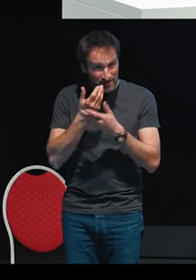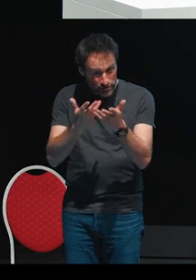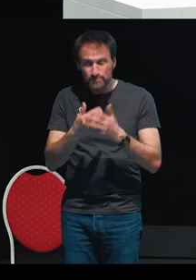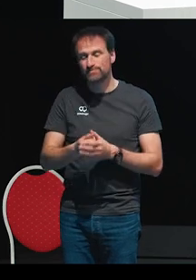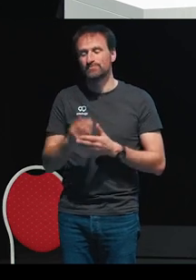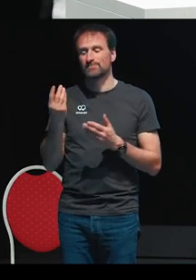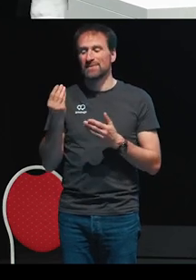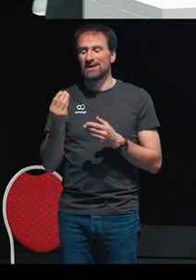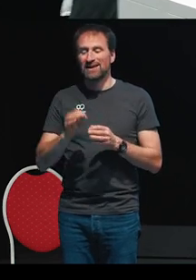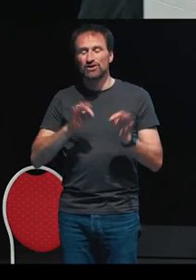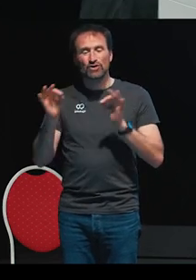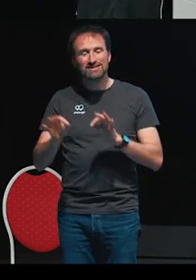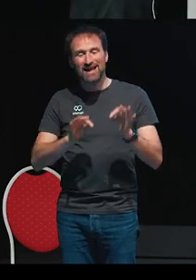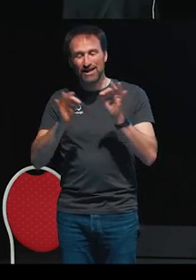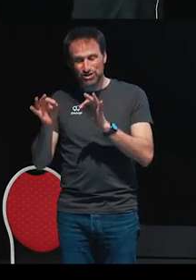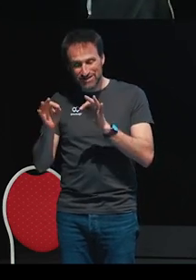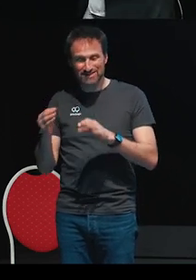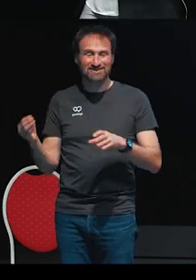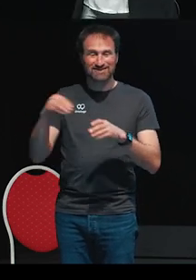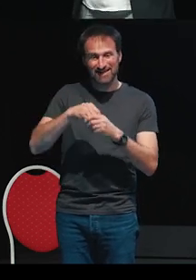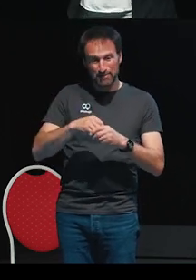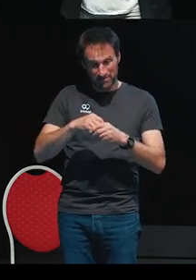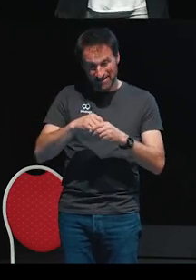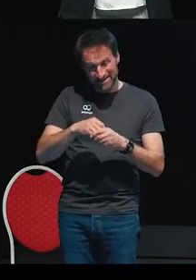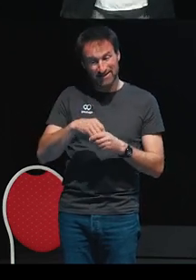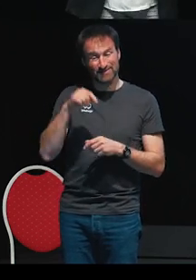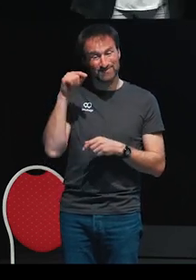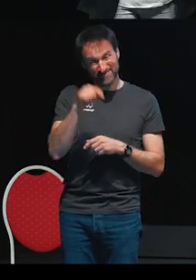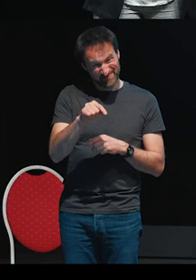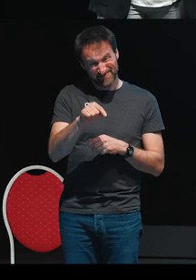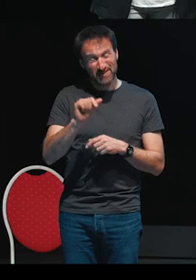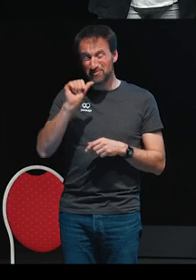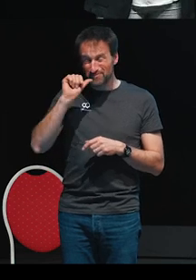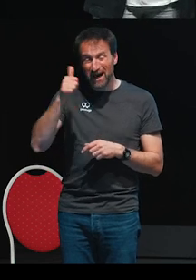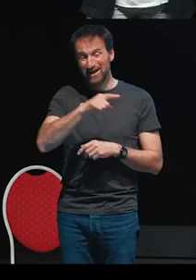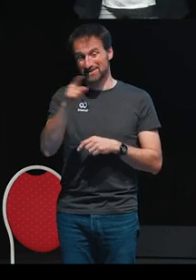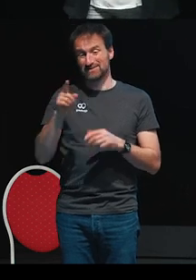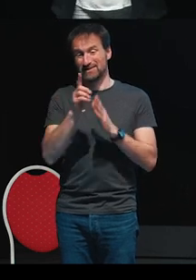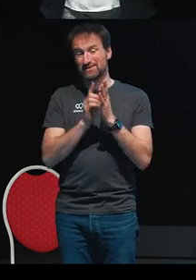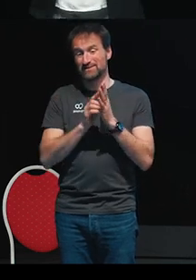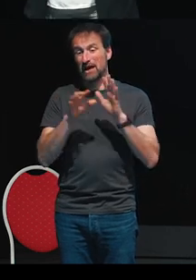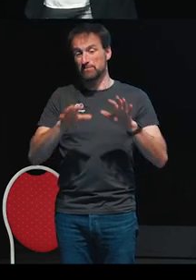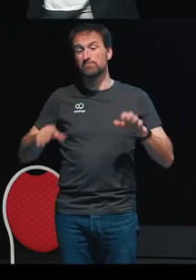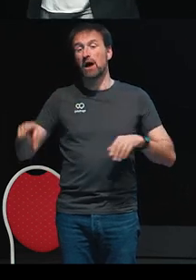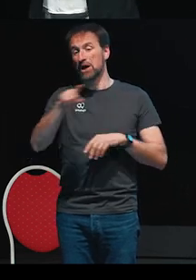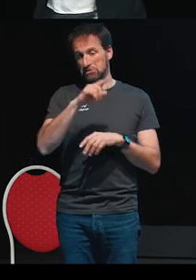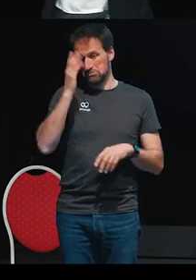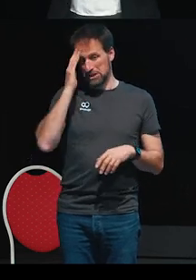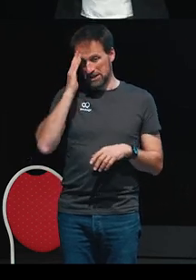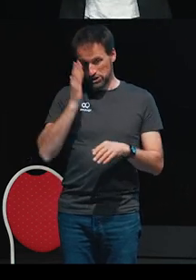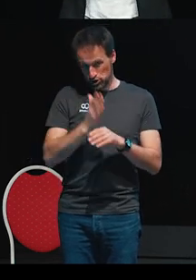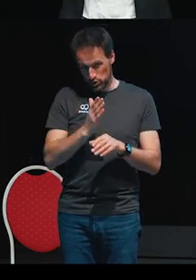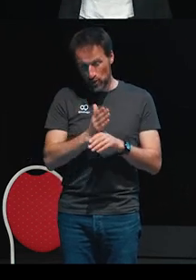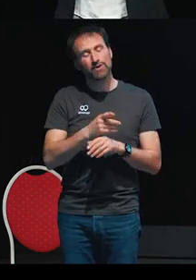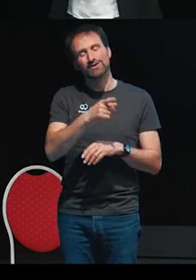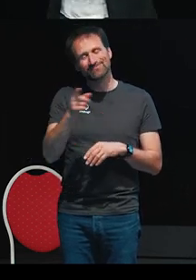implementing transactions. So I want to give you a heads up. Most of the databases that you are familiar with use